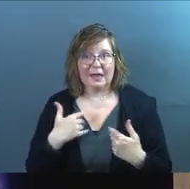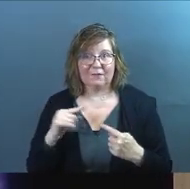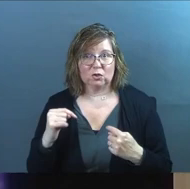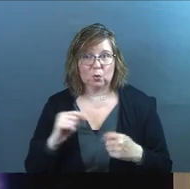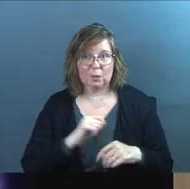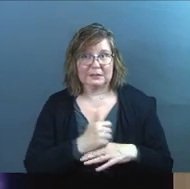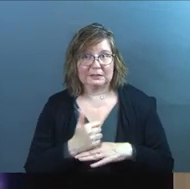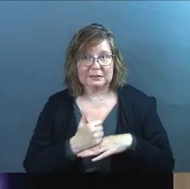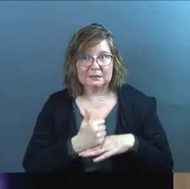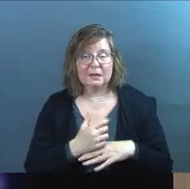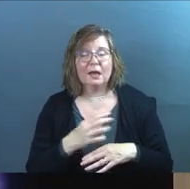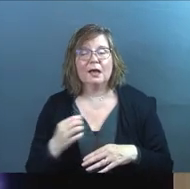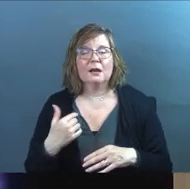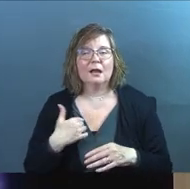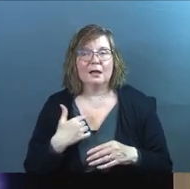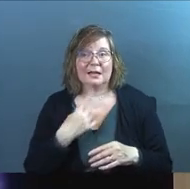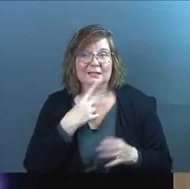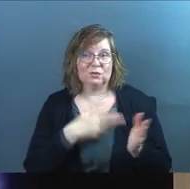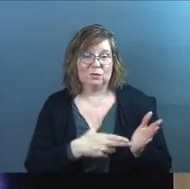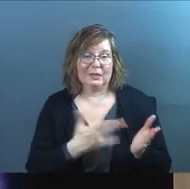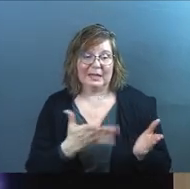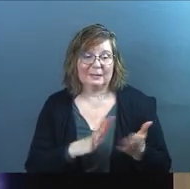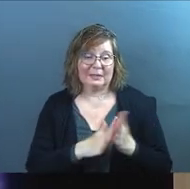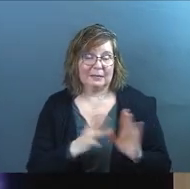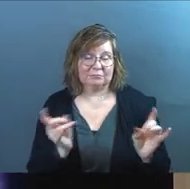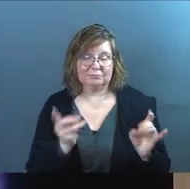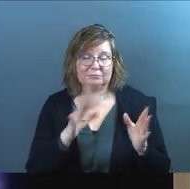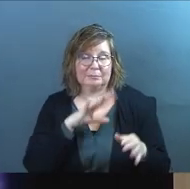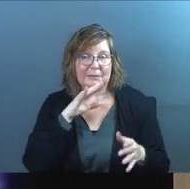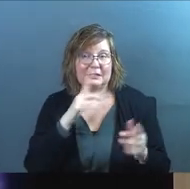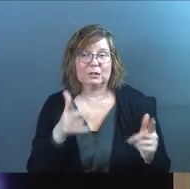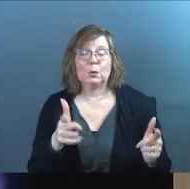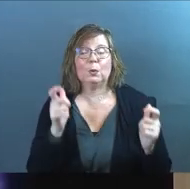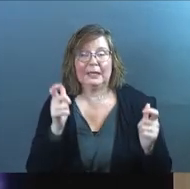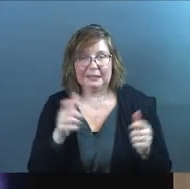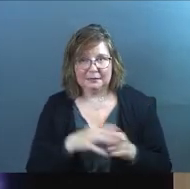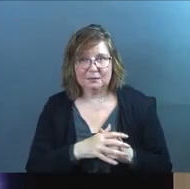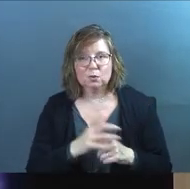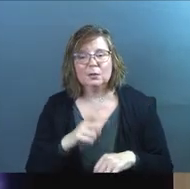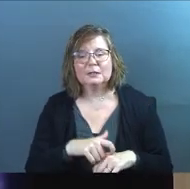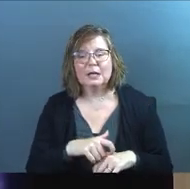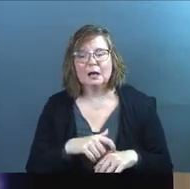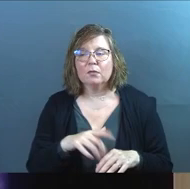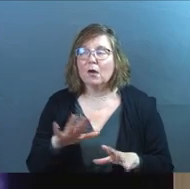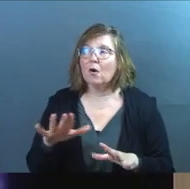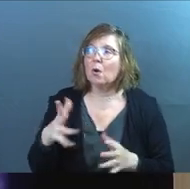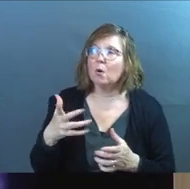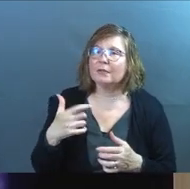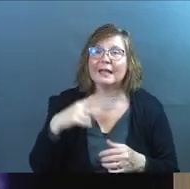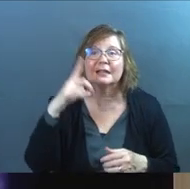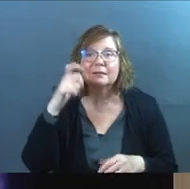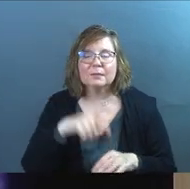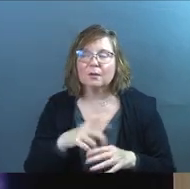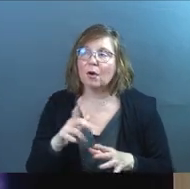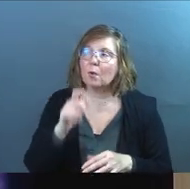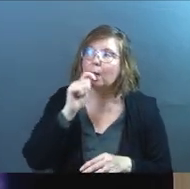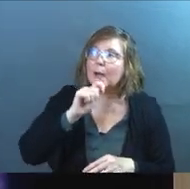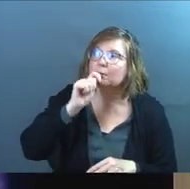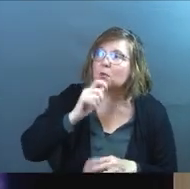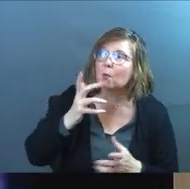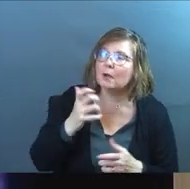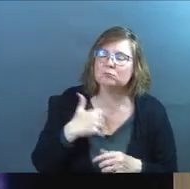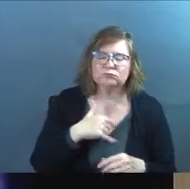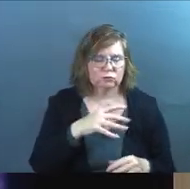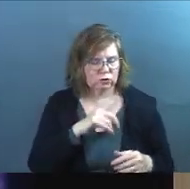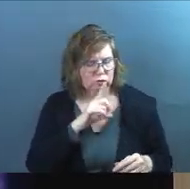their toys in and stuff, and I'll just tell you the truth, that thing becomes a disaster very quick. And so there's times like, oh, can we, like, in the summer, they're like, can we have a popsicle, Dad?